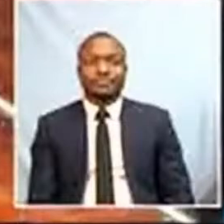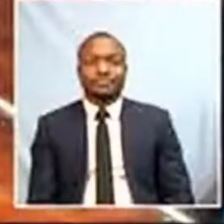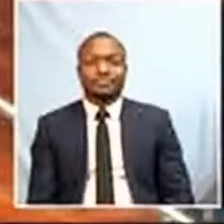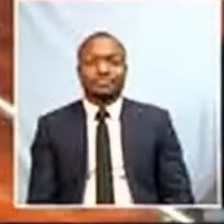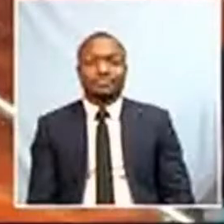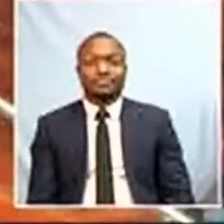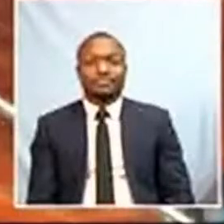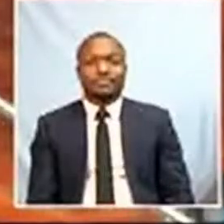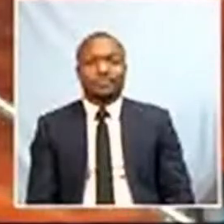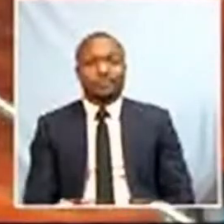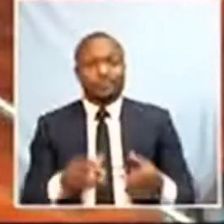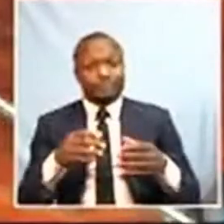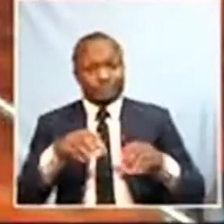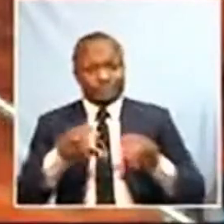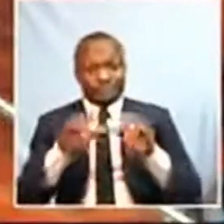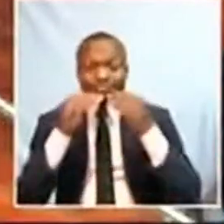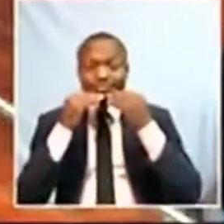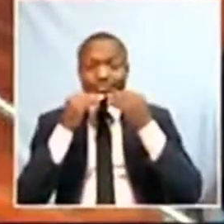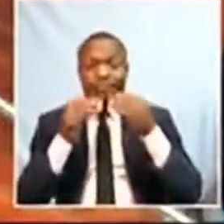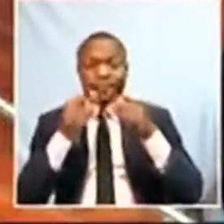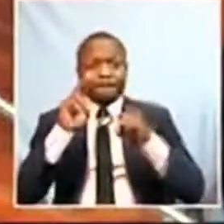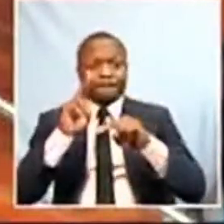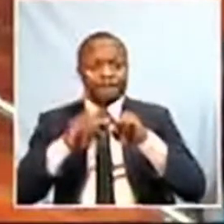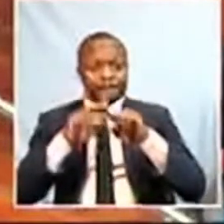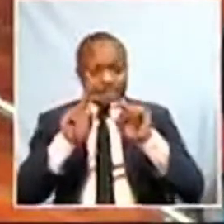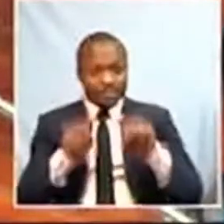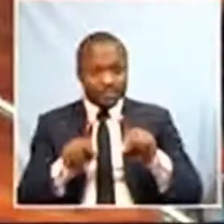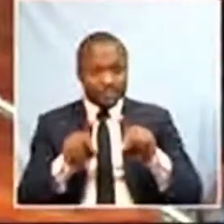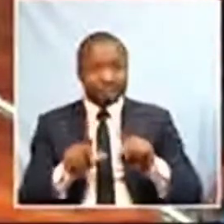You may proceed. Thank you, Chair.